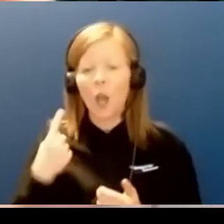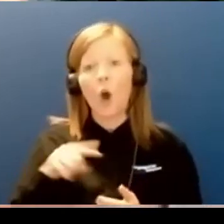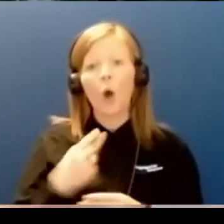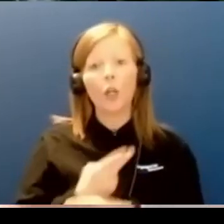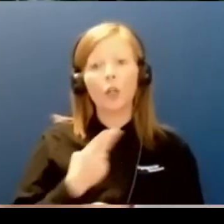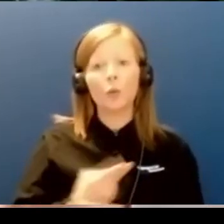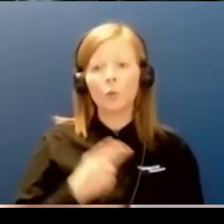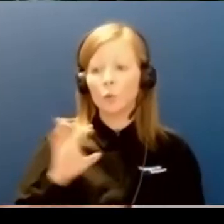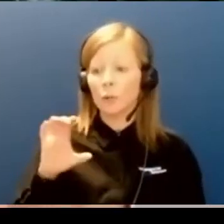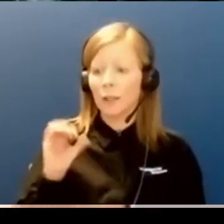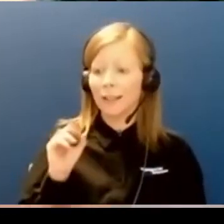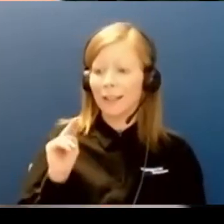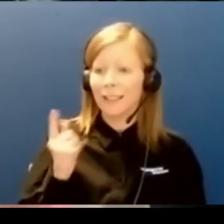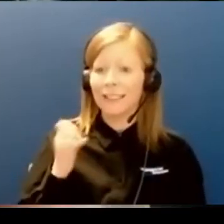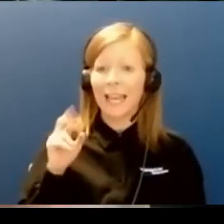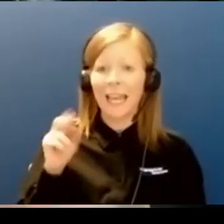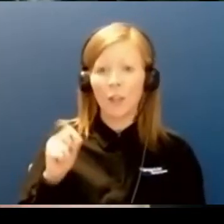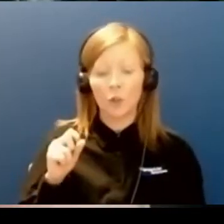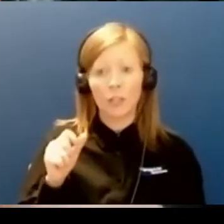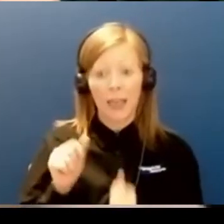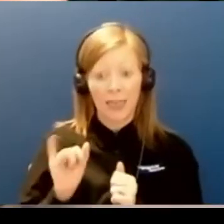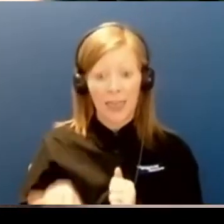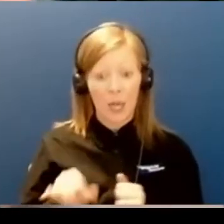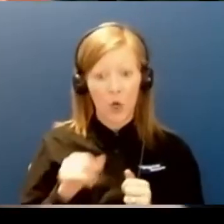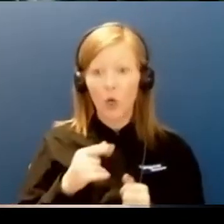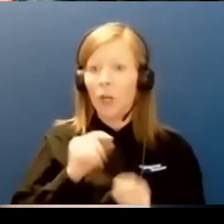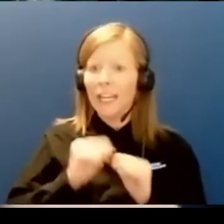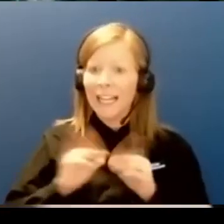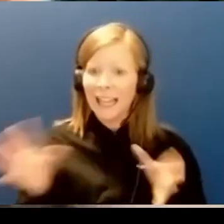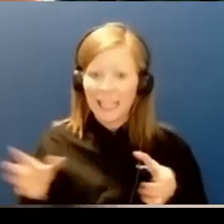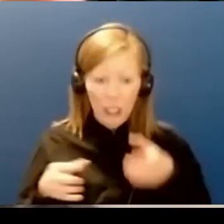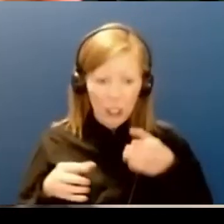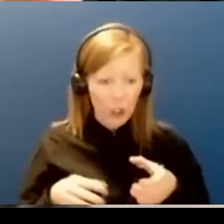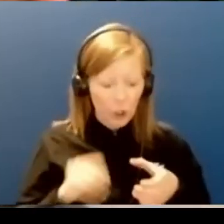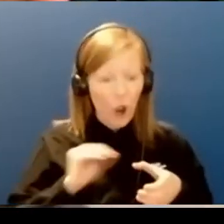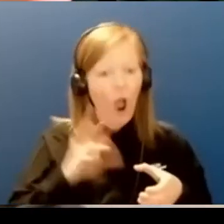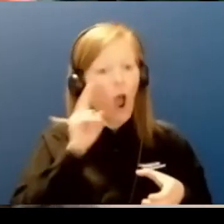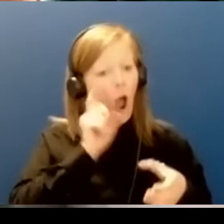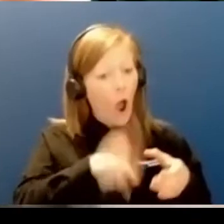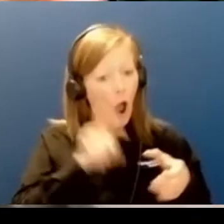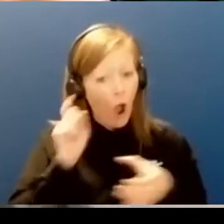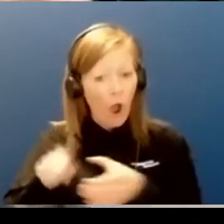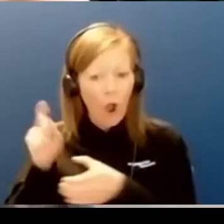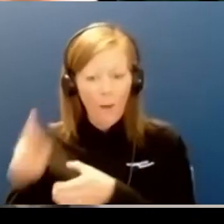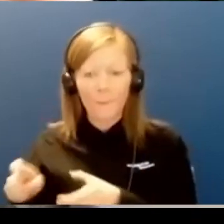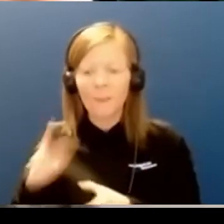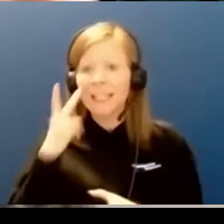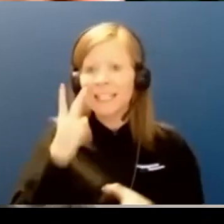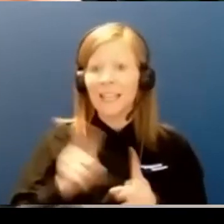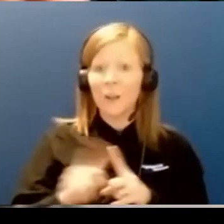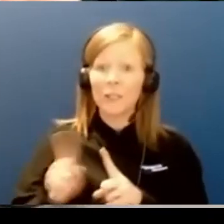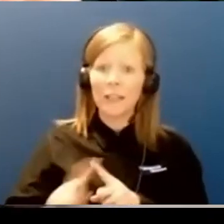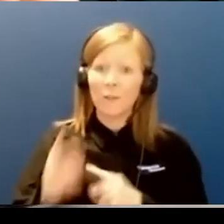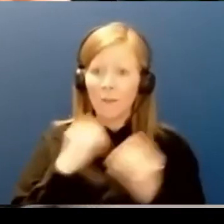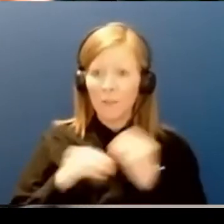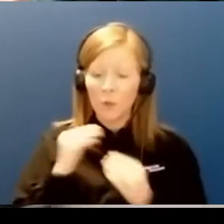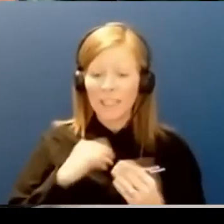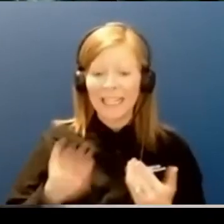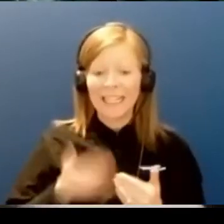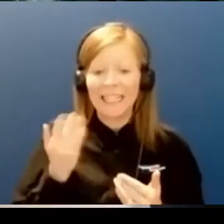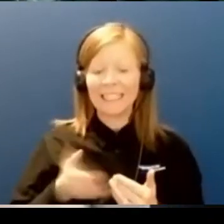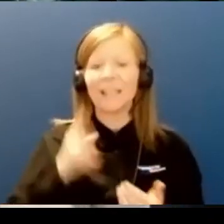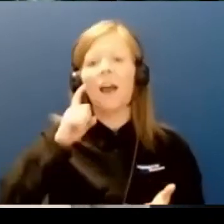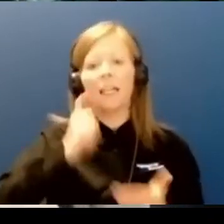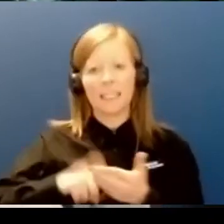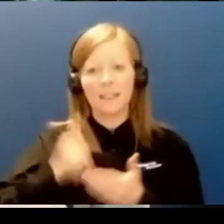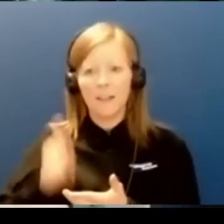are clear, that are not, so that the kids themselves can see those foods and easily identify them.